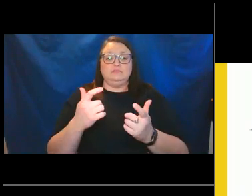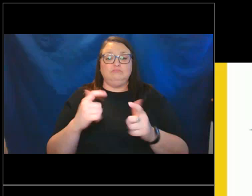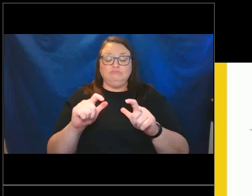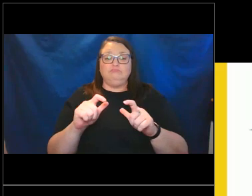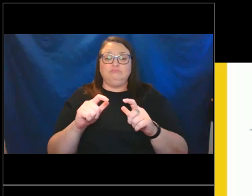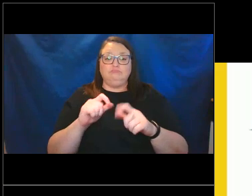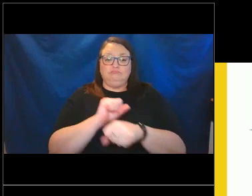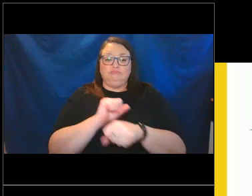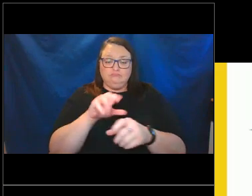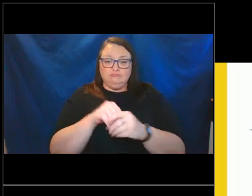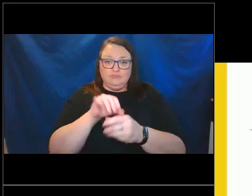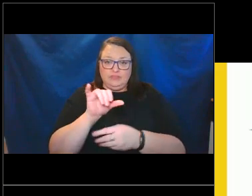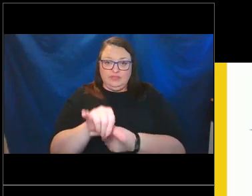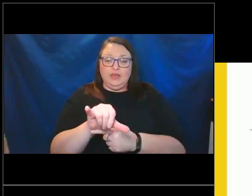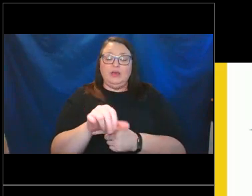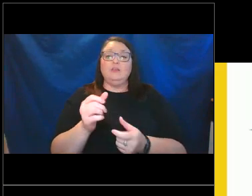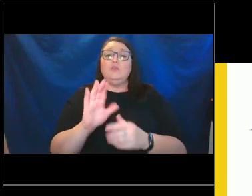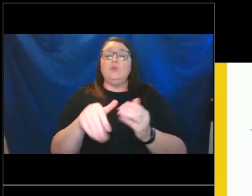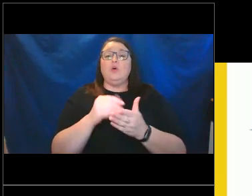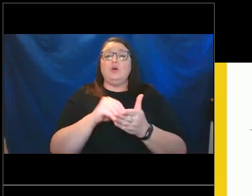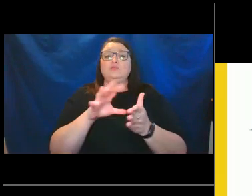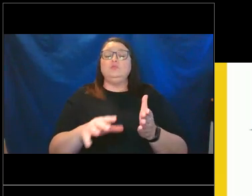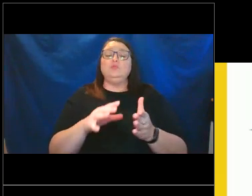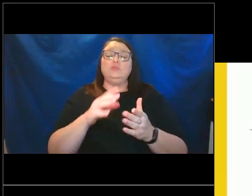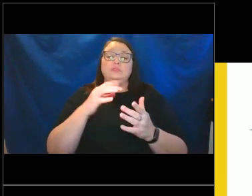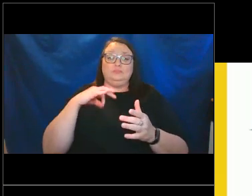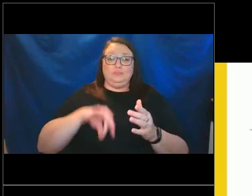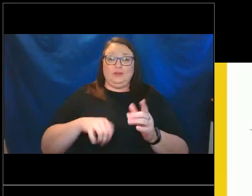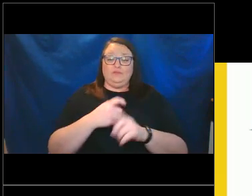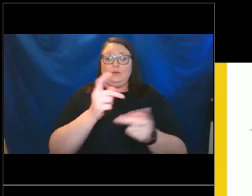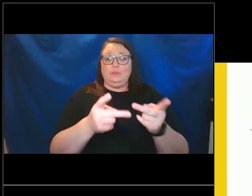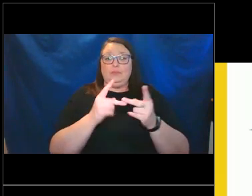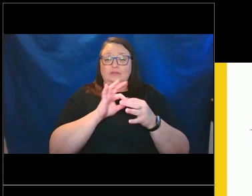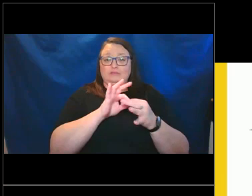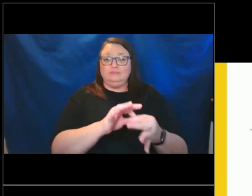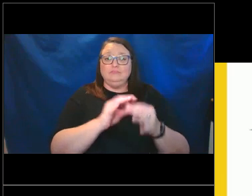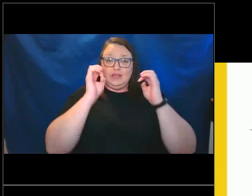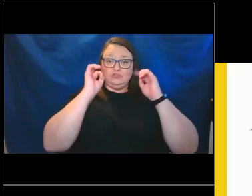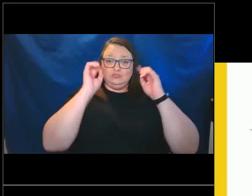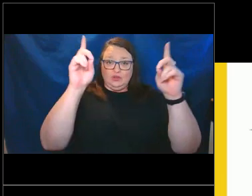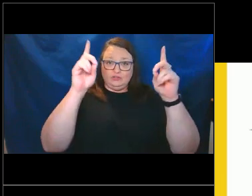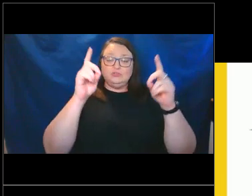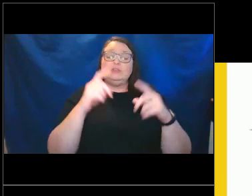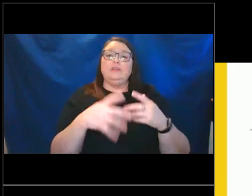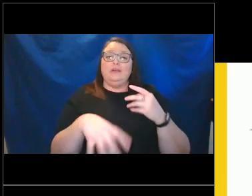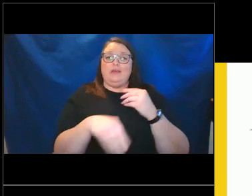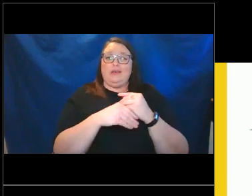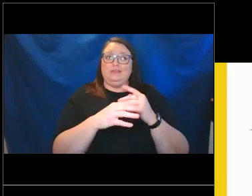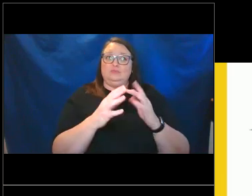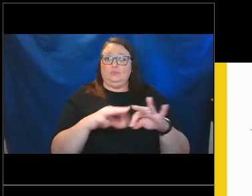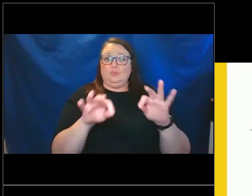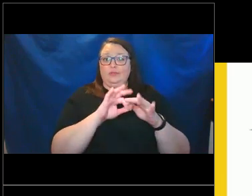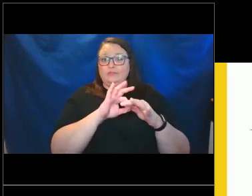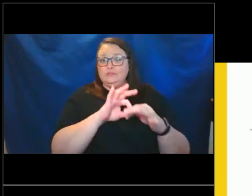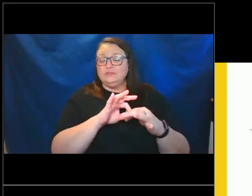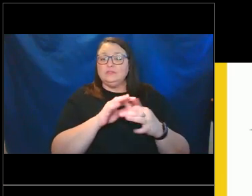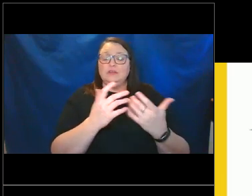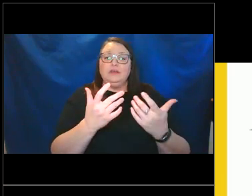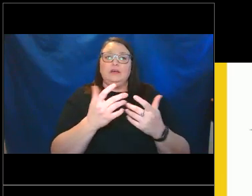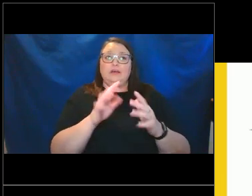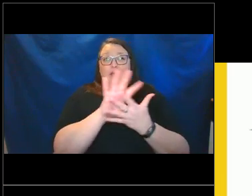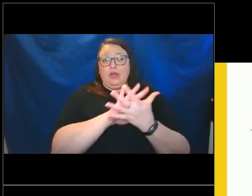students benefit from place-based education. It adds relevance to their education. It grounds abstract concepts